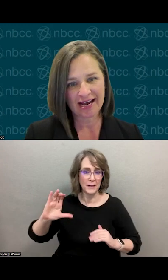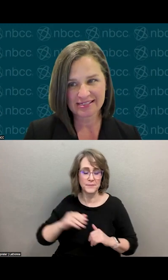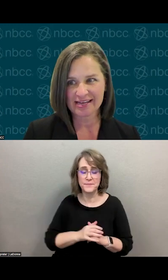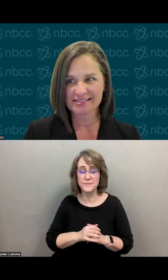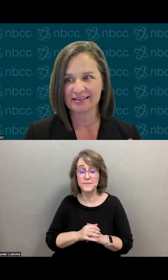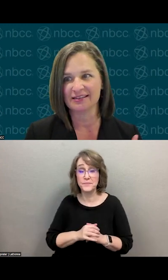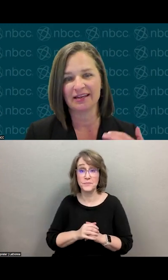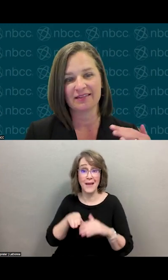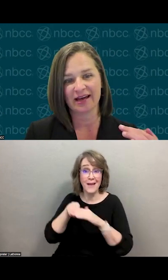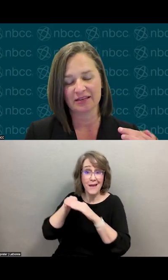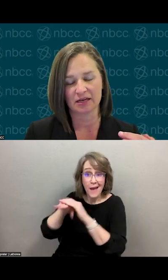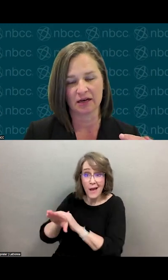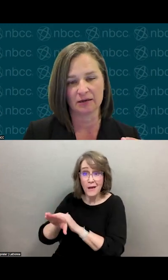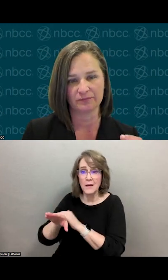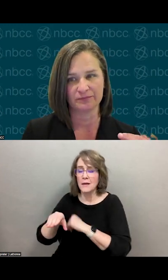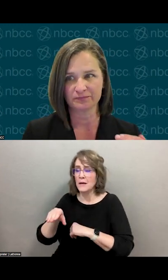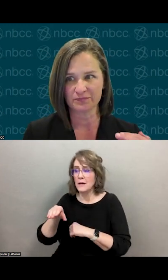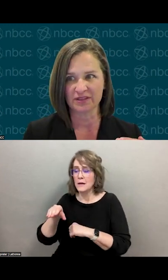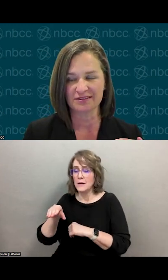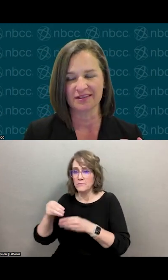having access and getting that